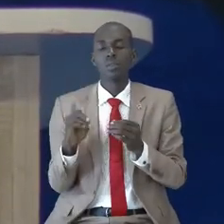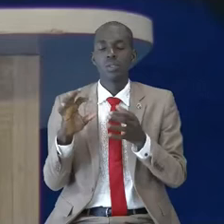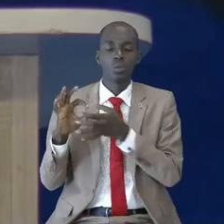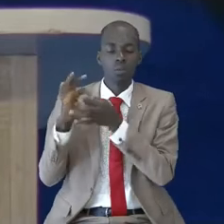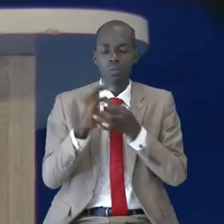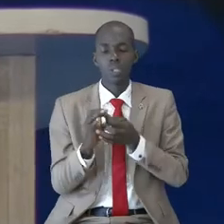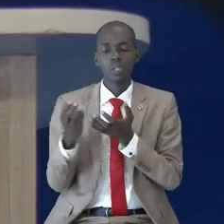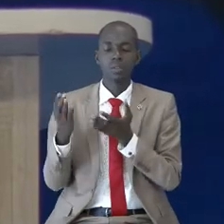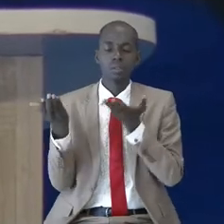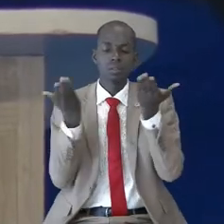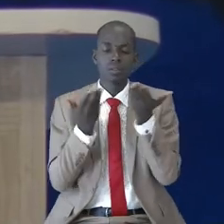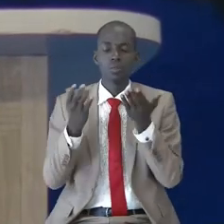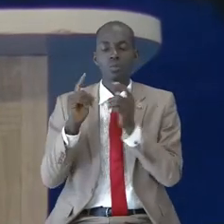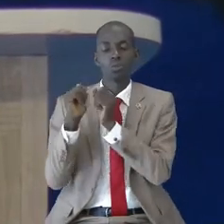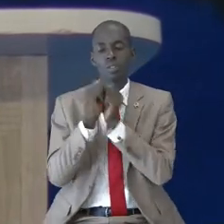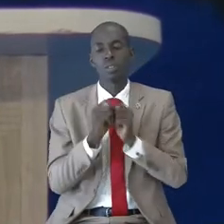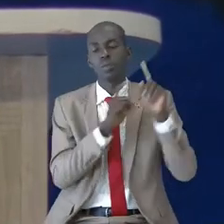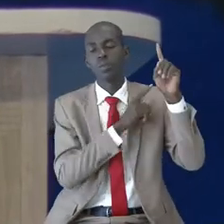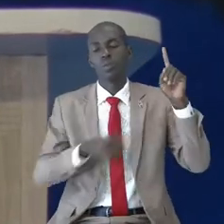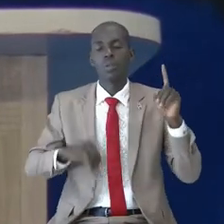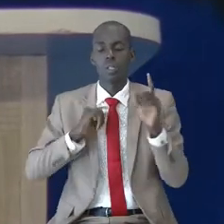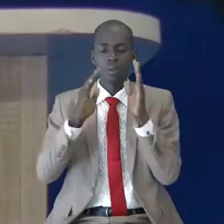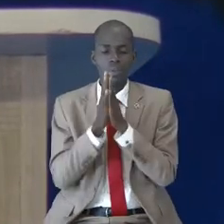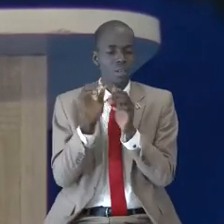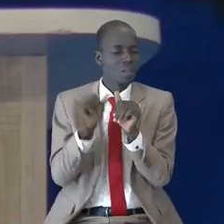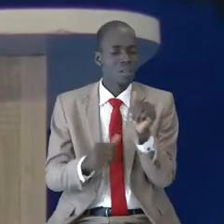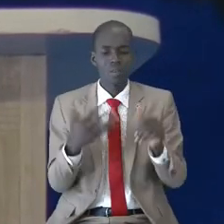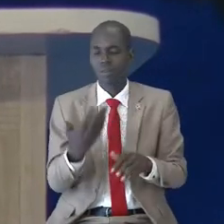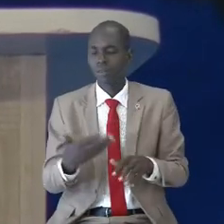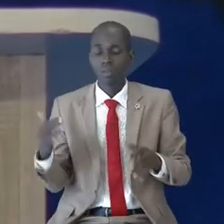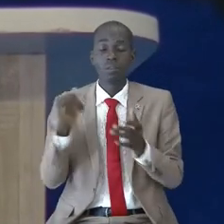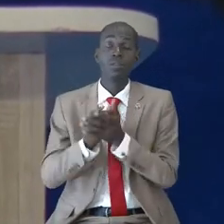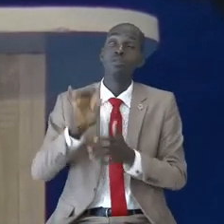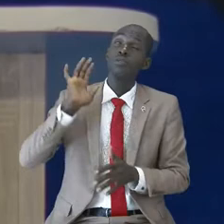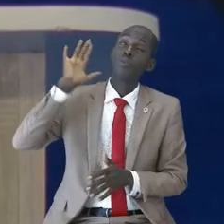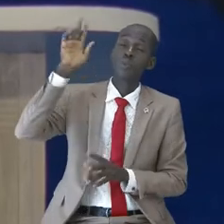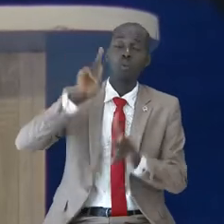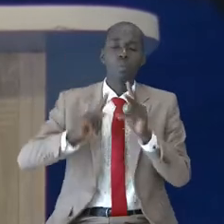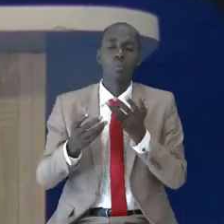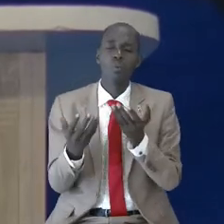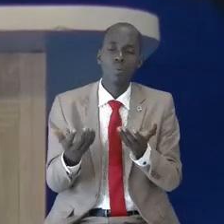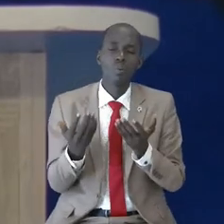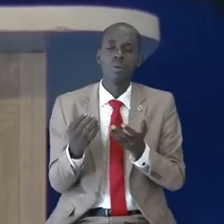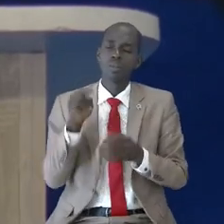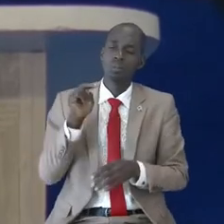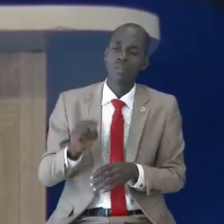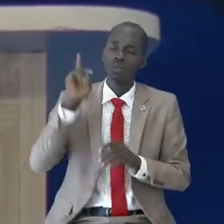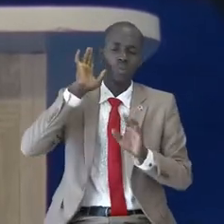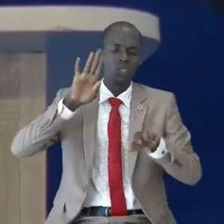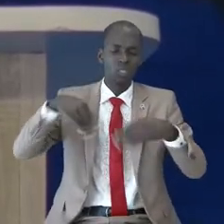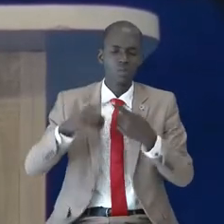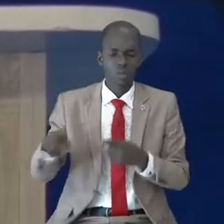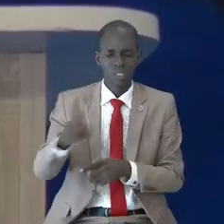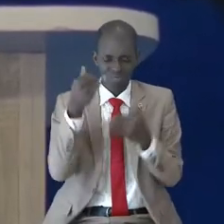together. Lord, I pray everything your people need, you pass on to them today